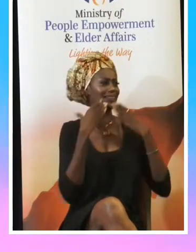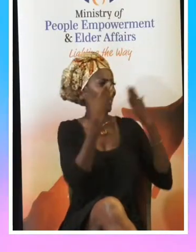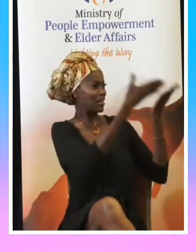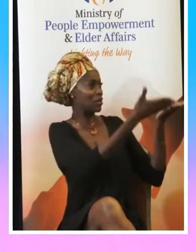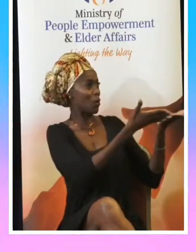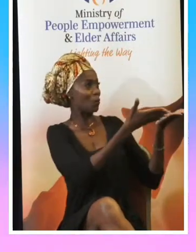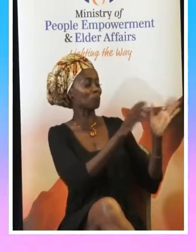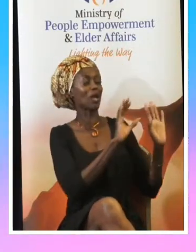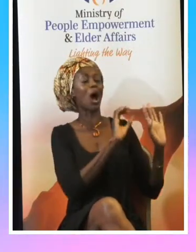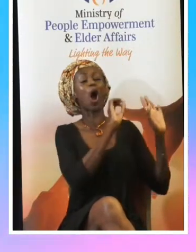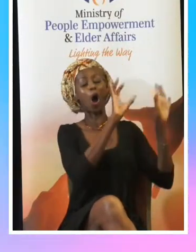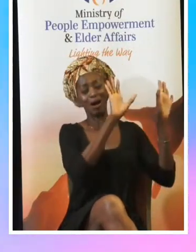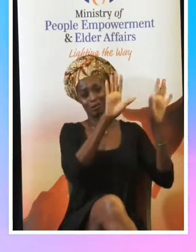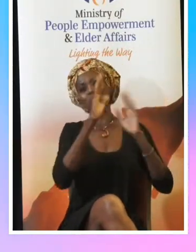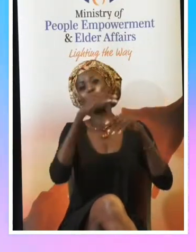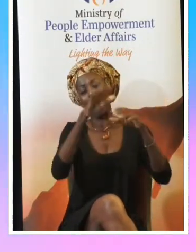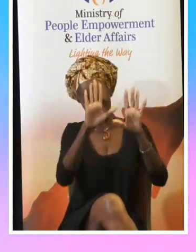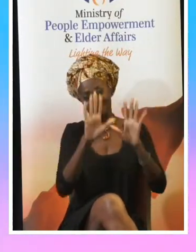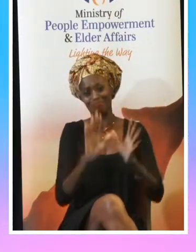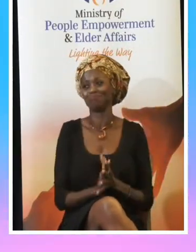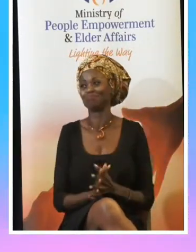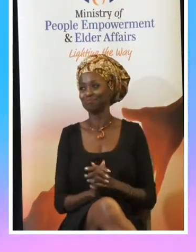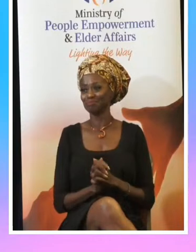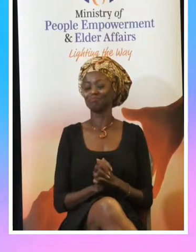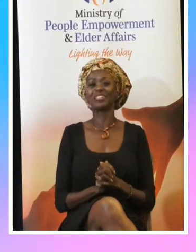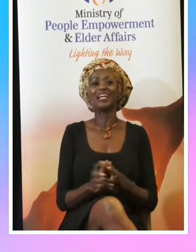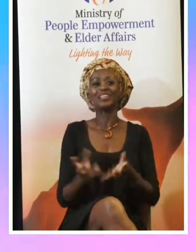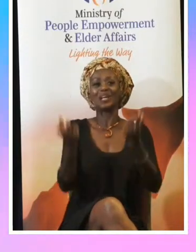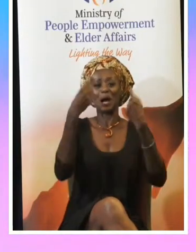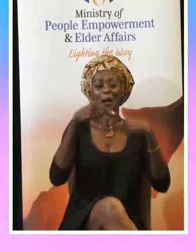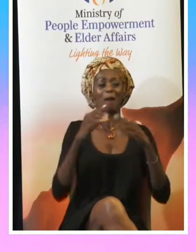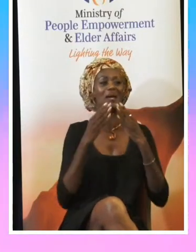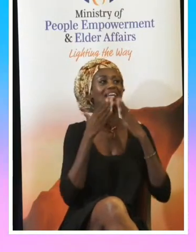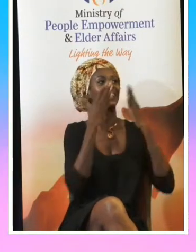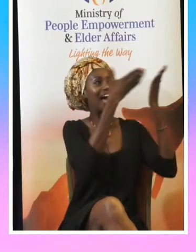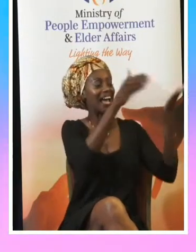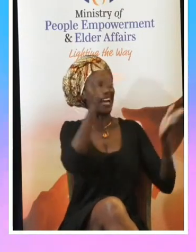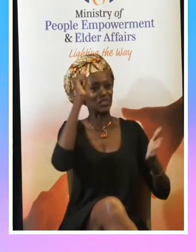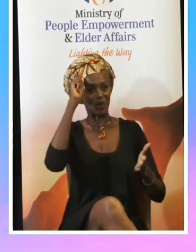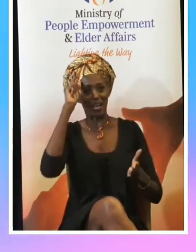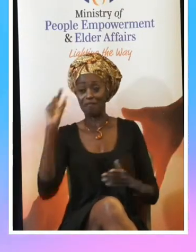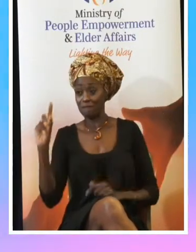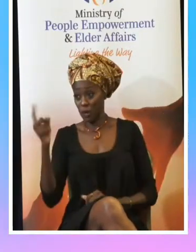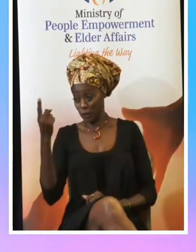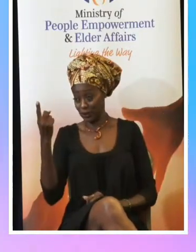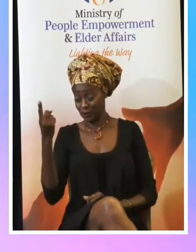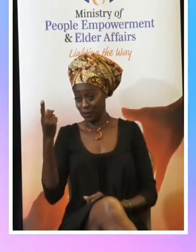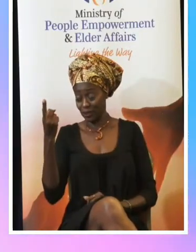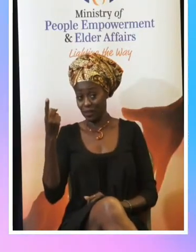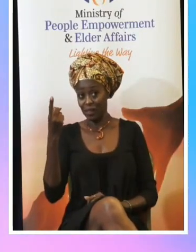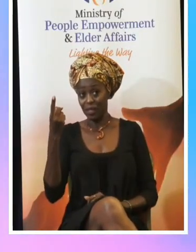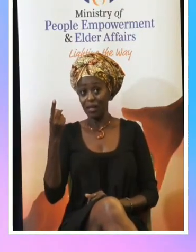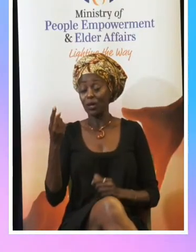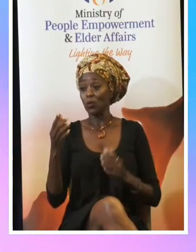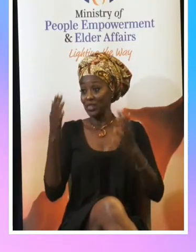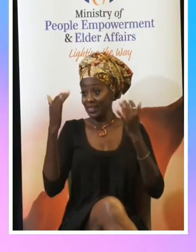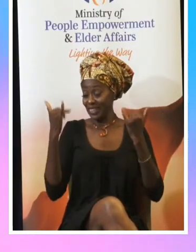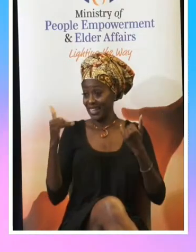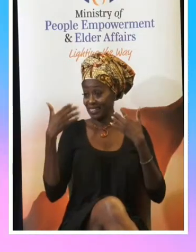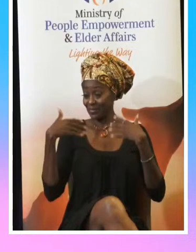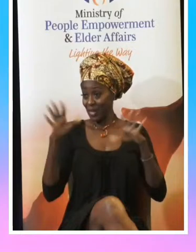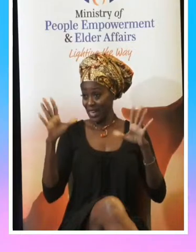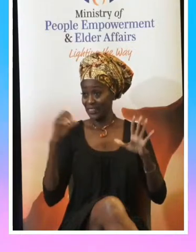All right. Go ahead. Well, I was coming to thank Andrele first, because we just finished Senate, Senator